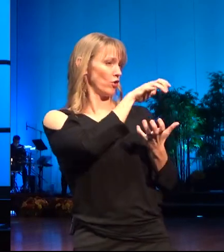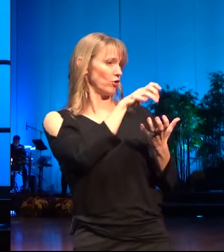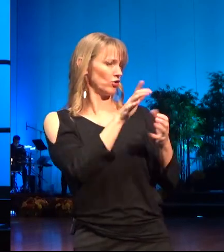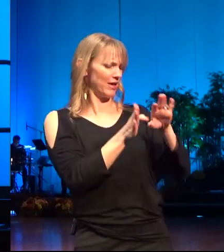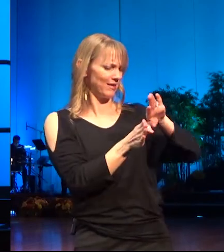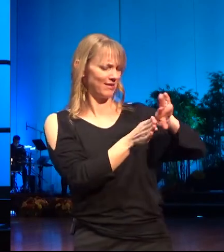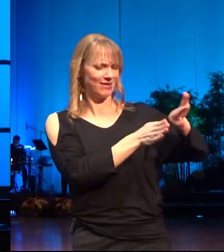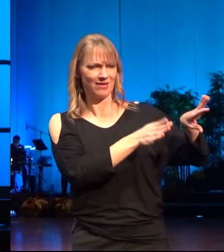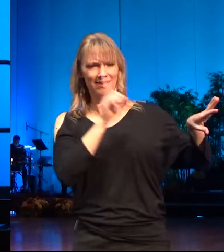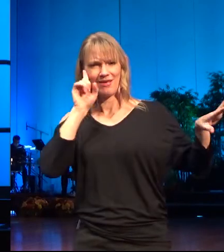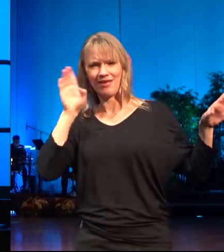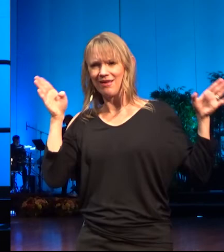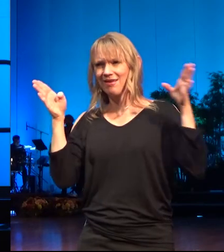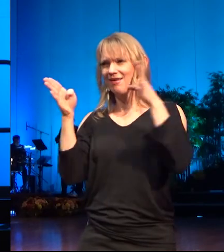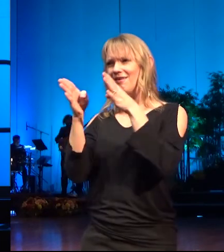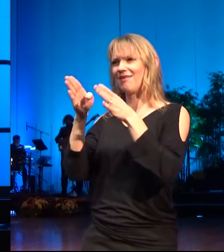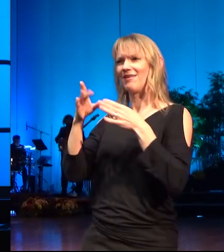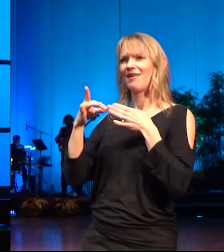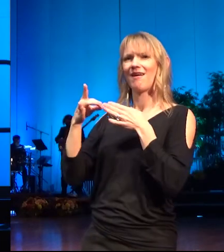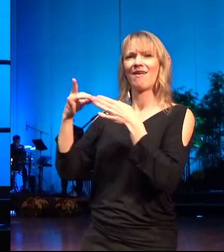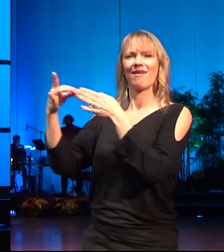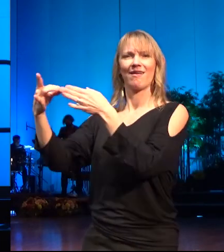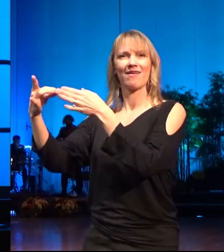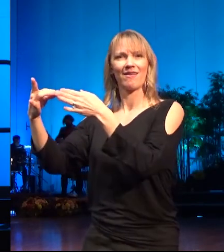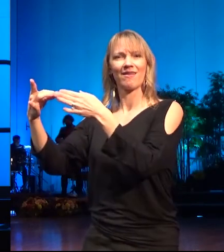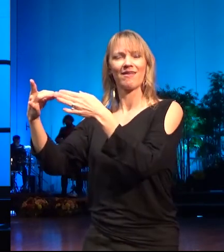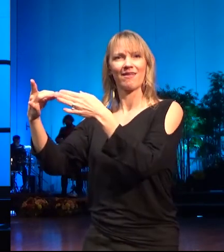confusion, we find guidance.